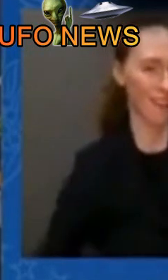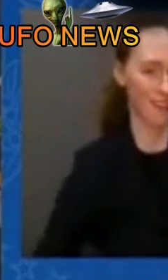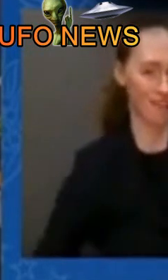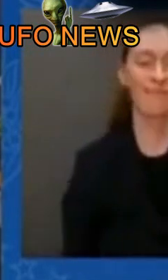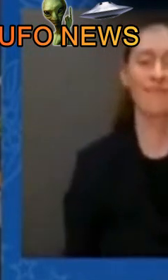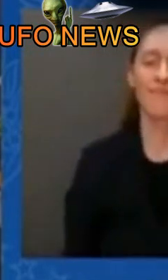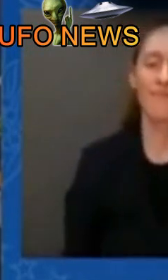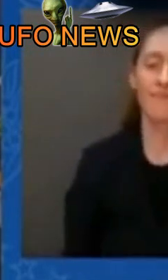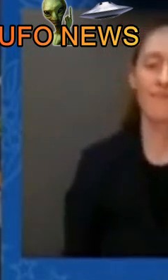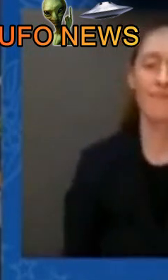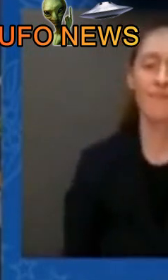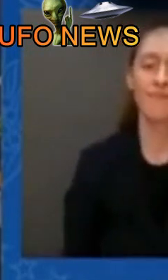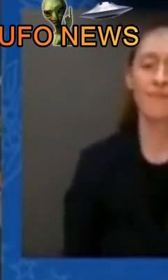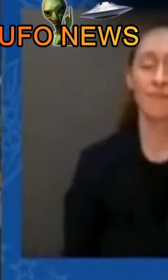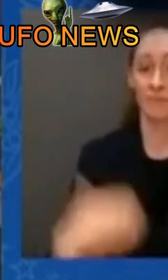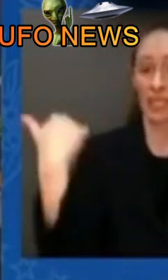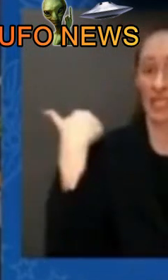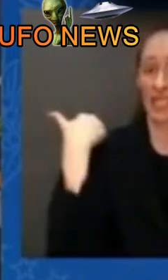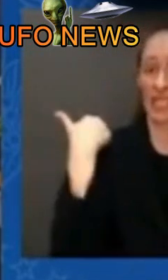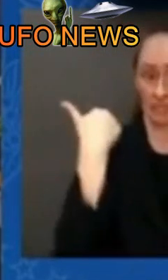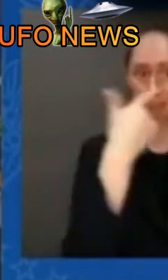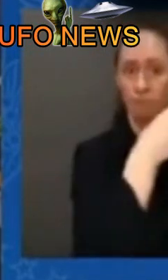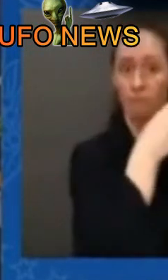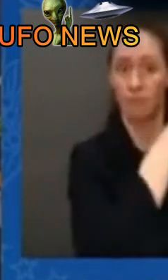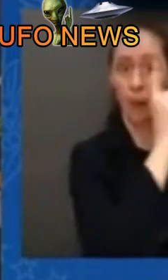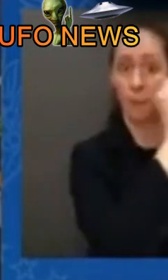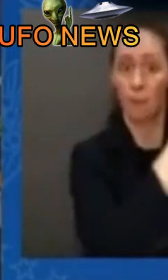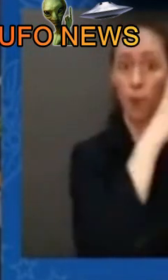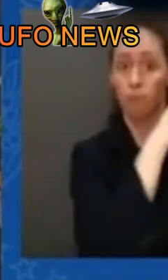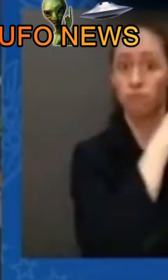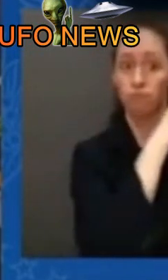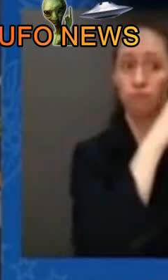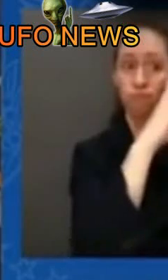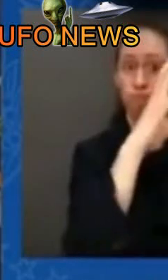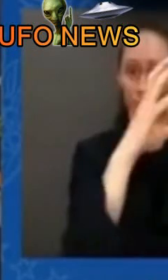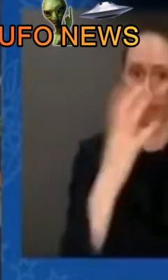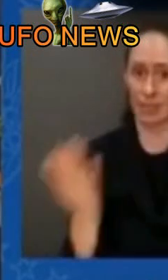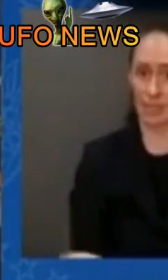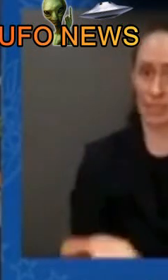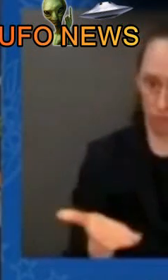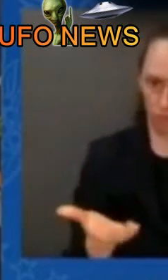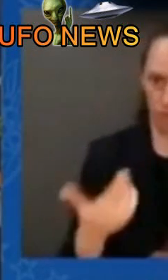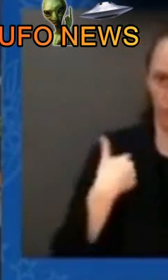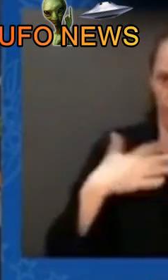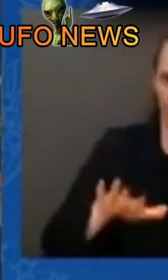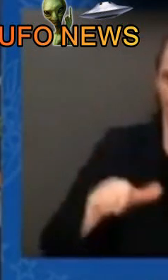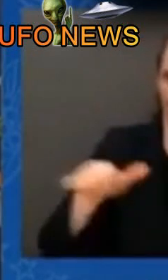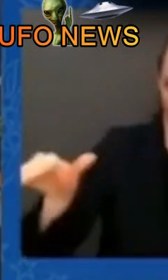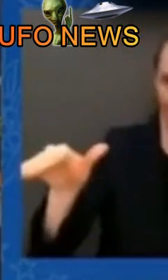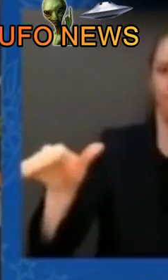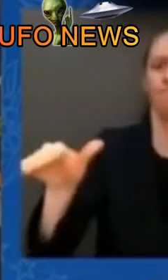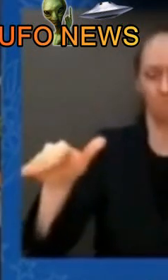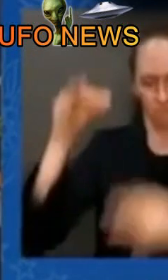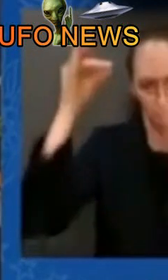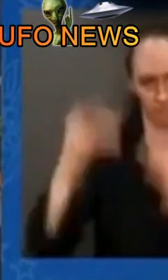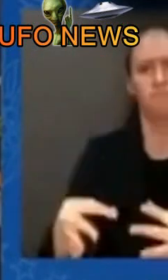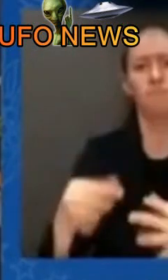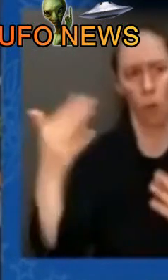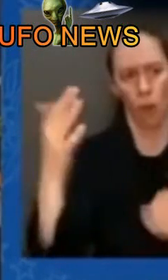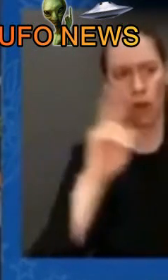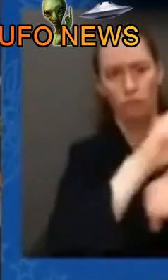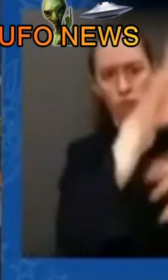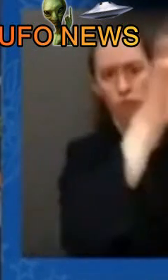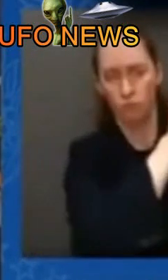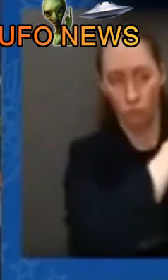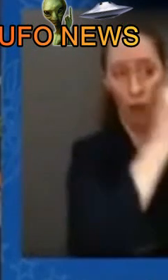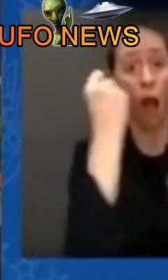States earlier in the month, I gave the order to shoot it down as soon as it would be safe to do so. The military advised against shooting